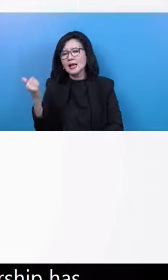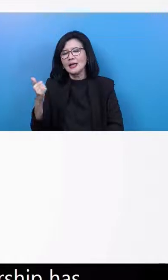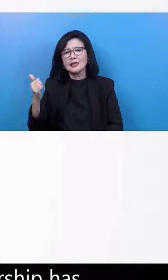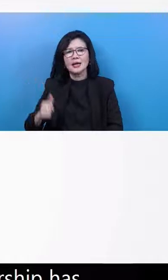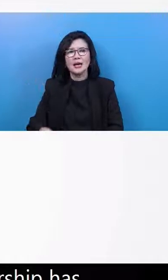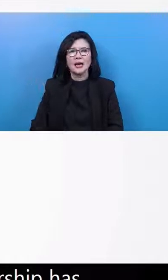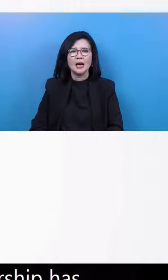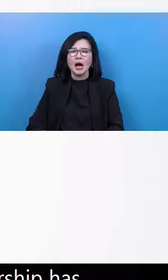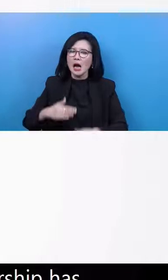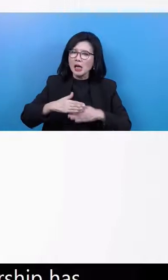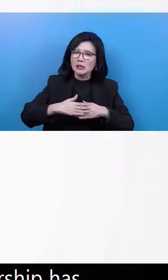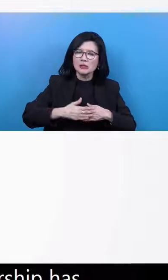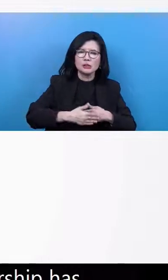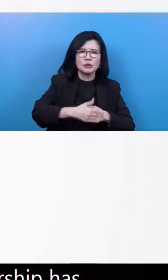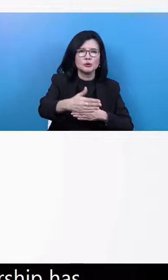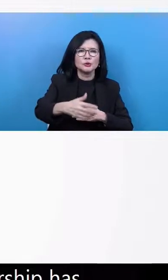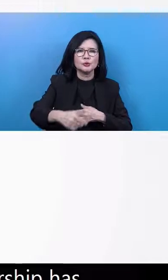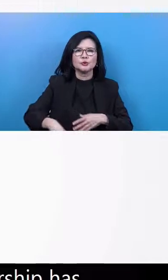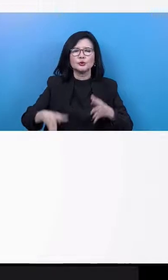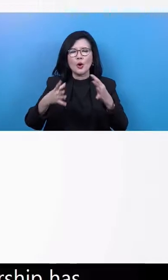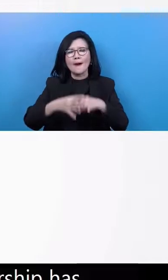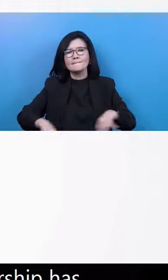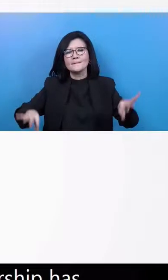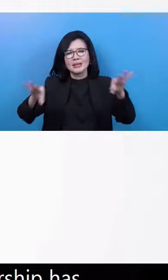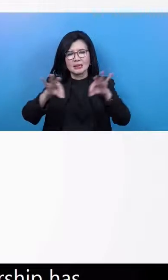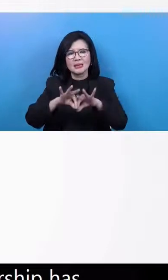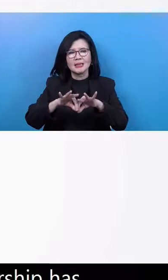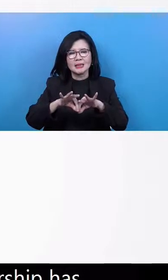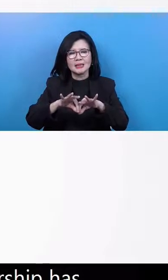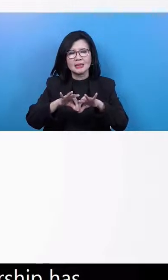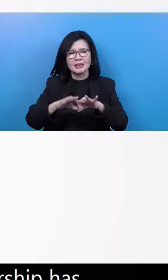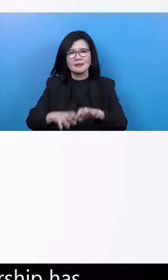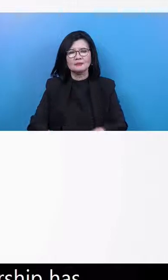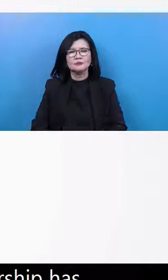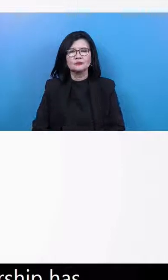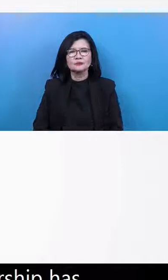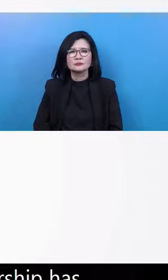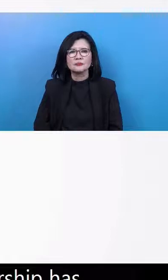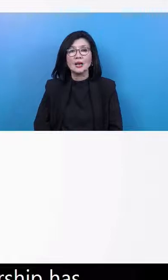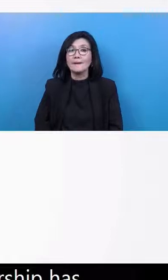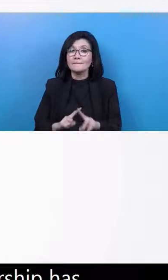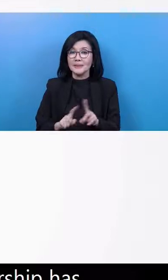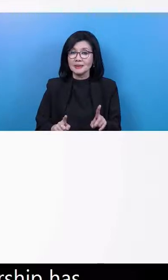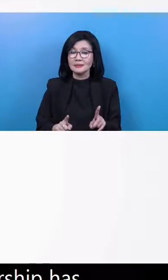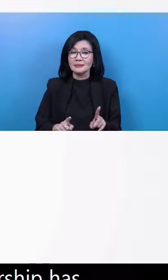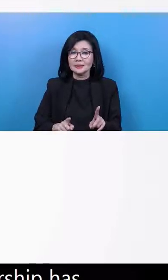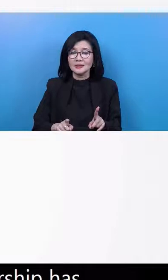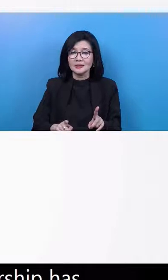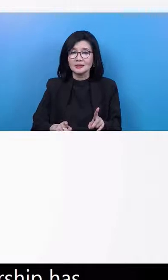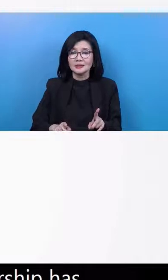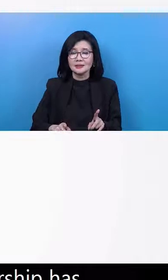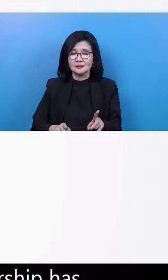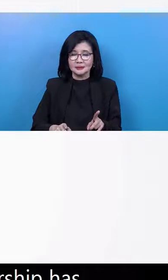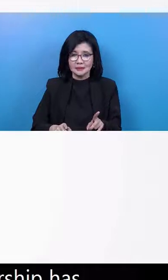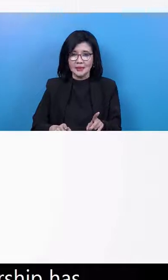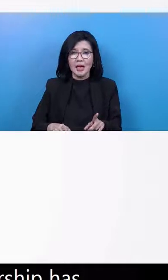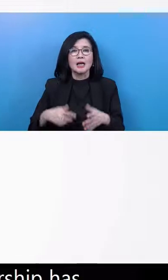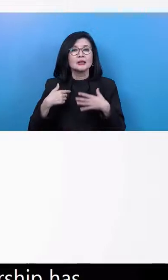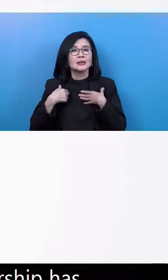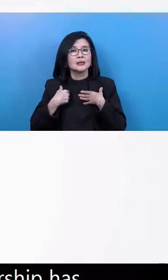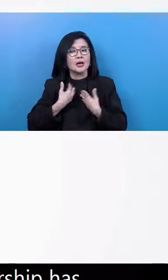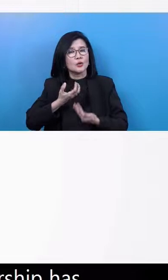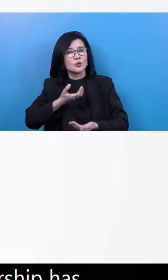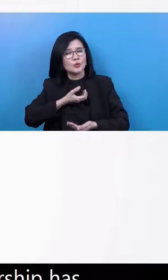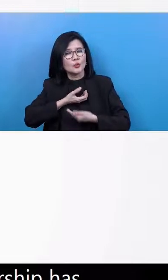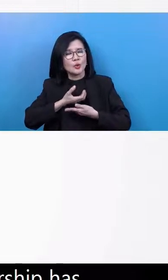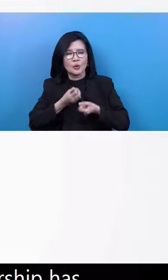important for us to recover from the pandemic. However, I would also like to point to the fact that doing business as usual